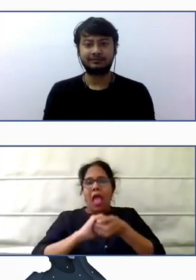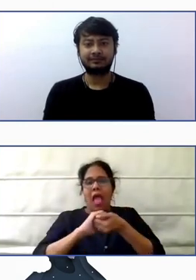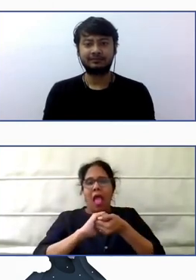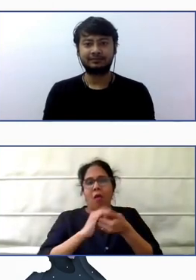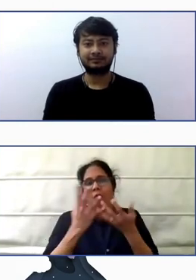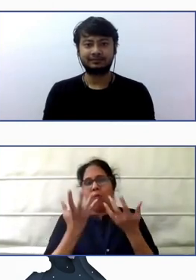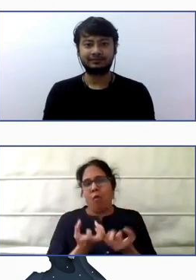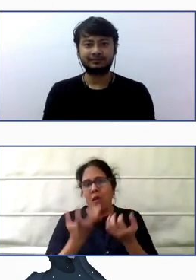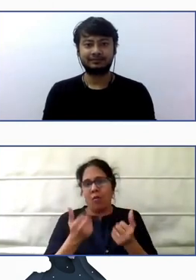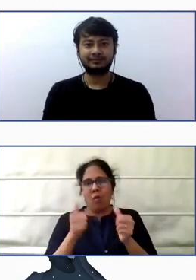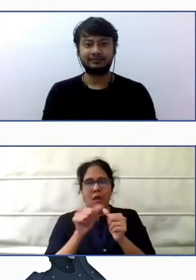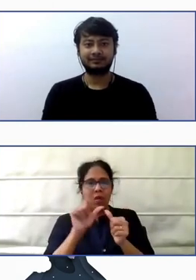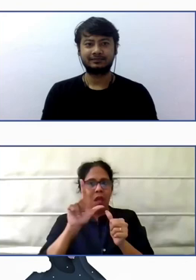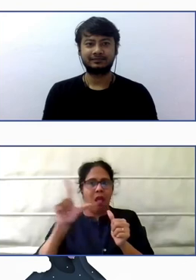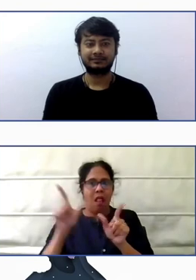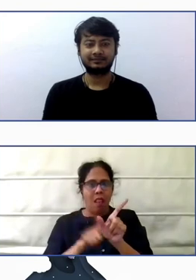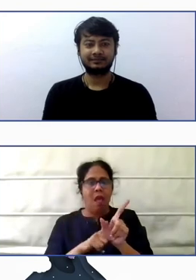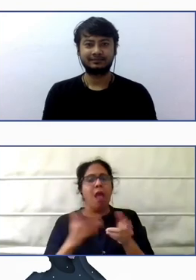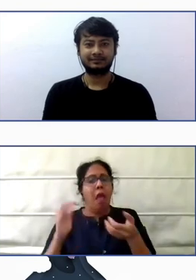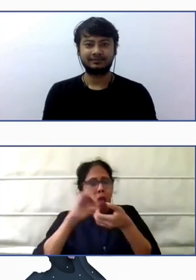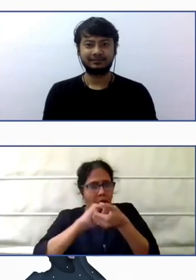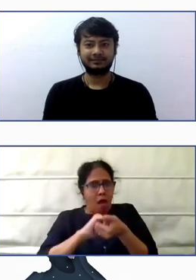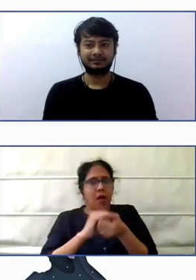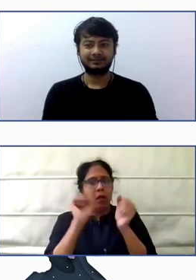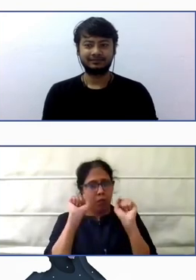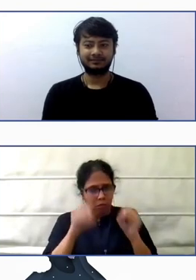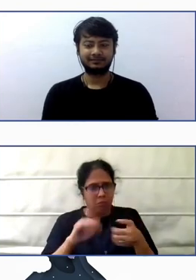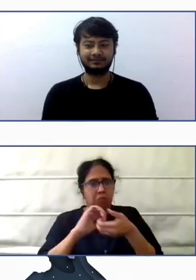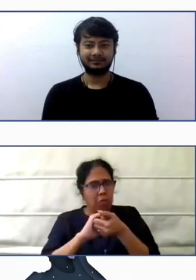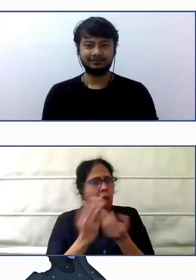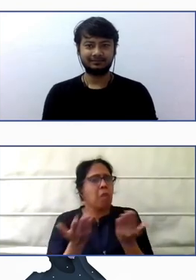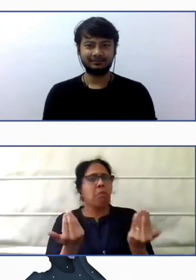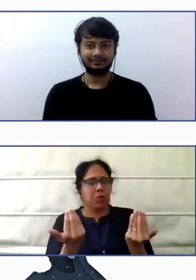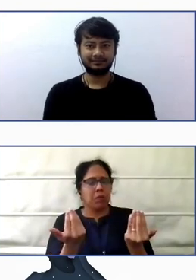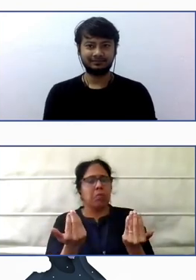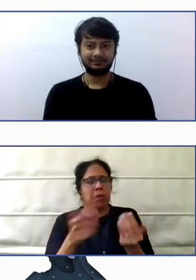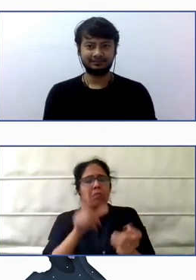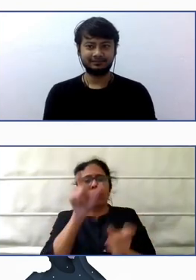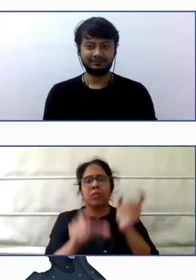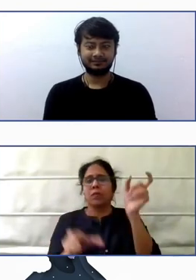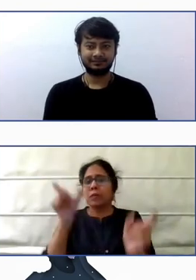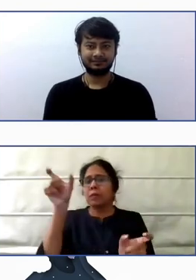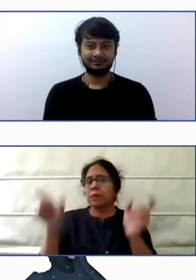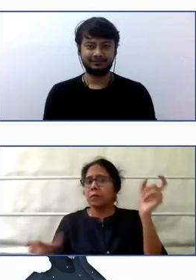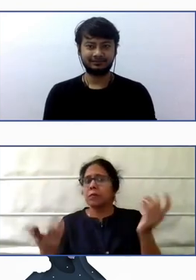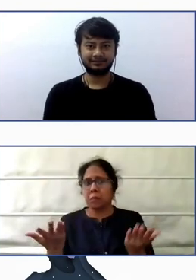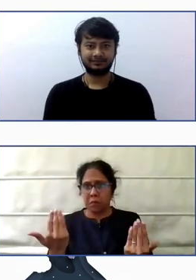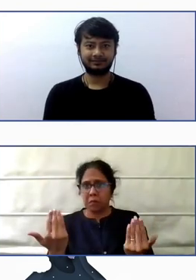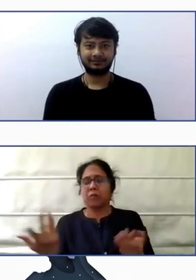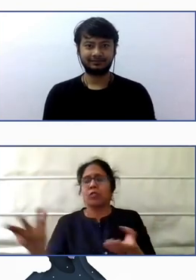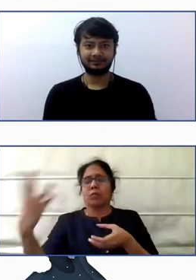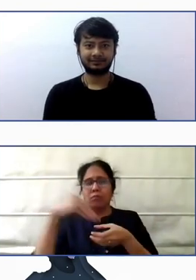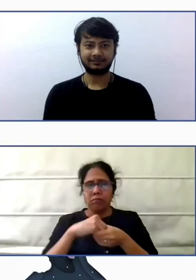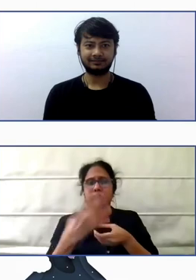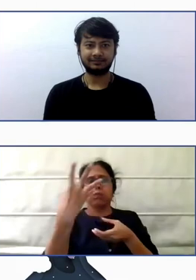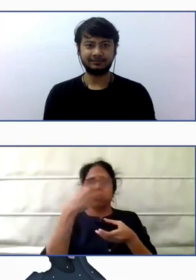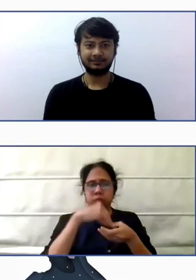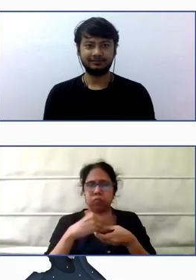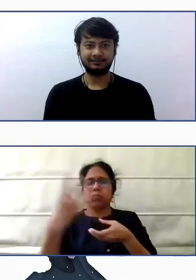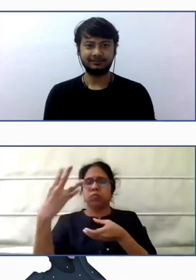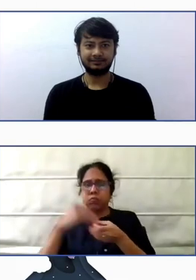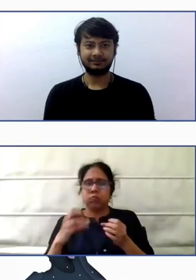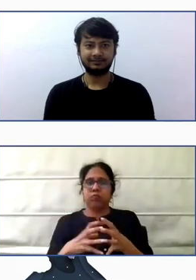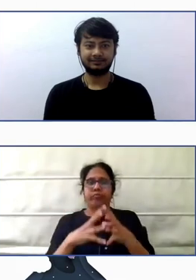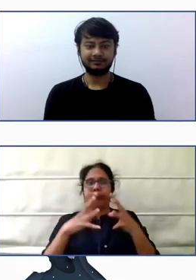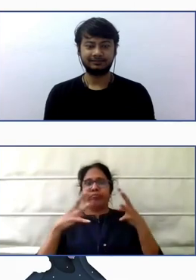think that's the message, be an ally. Everything is possible. Like each one of us can do some little things and create that larger